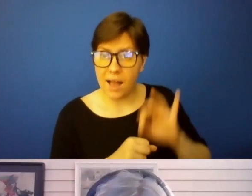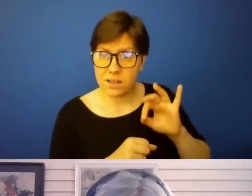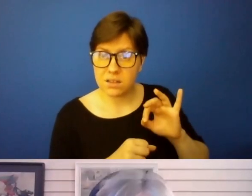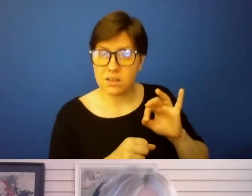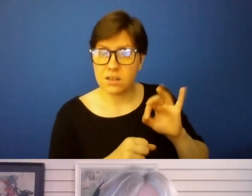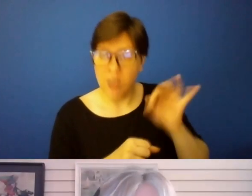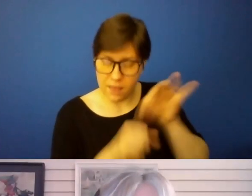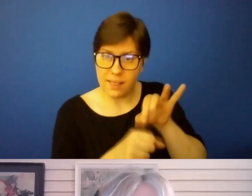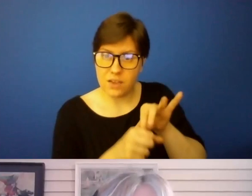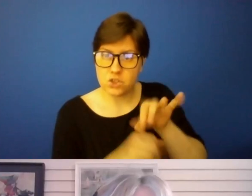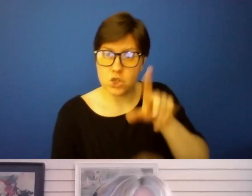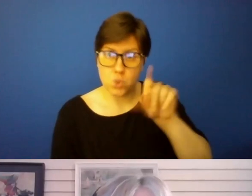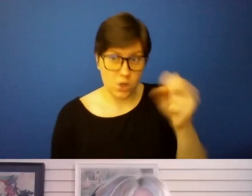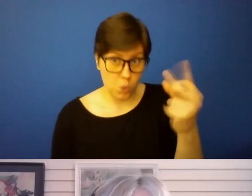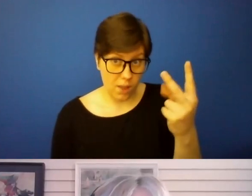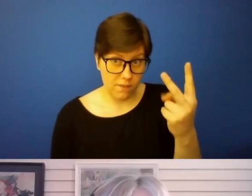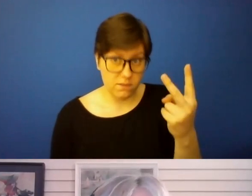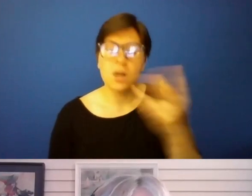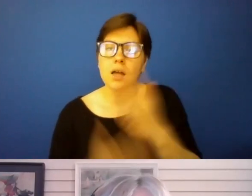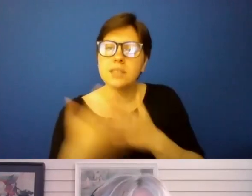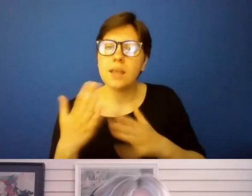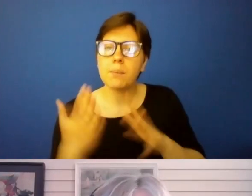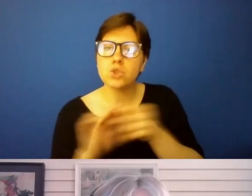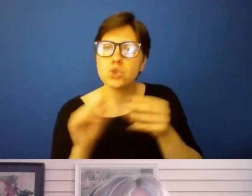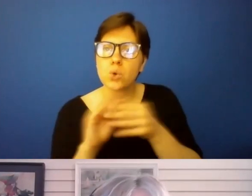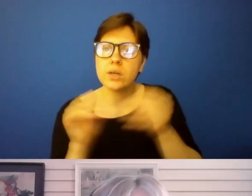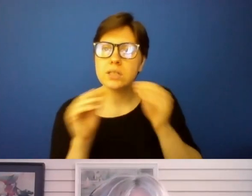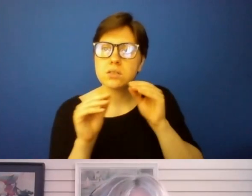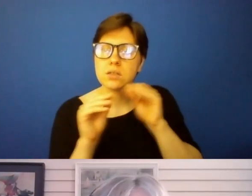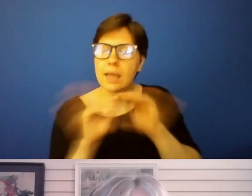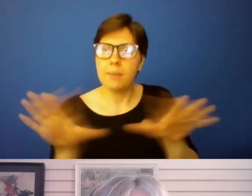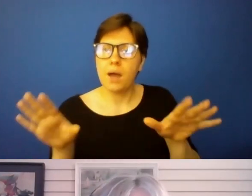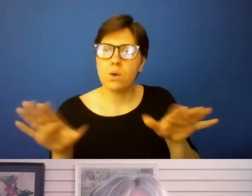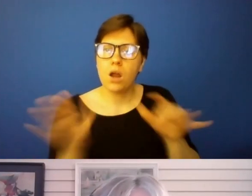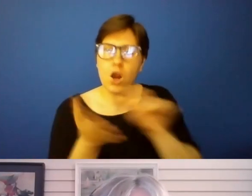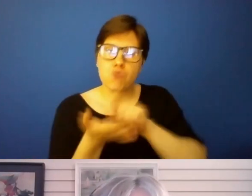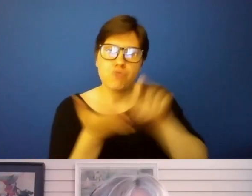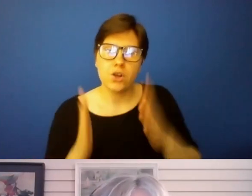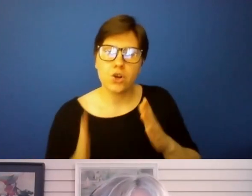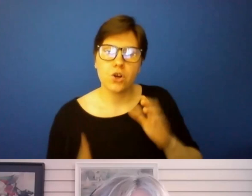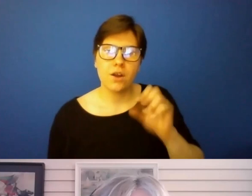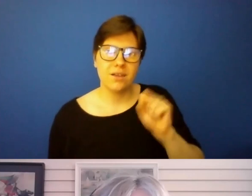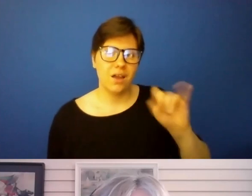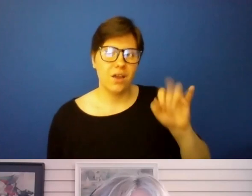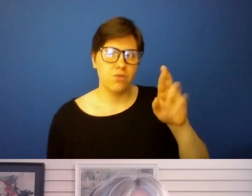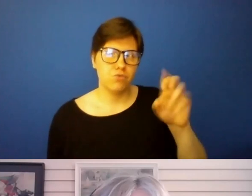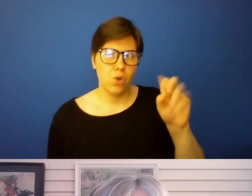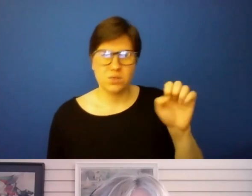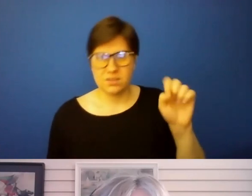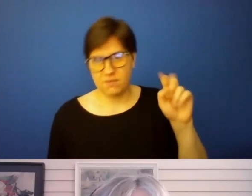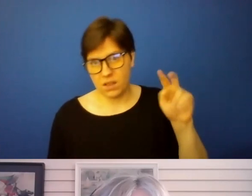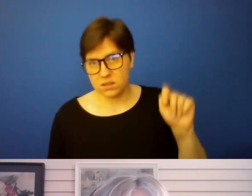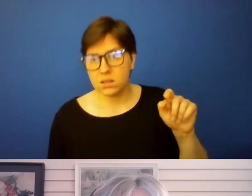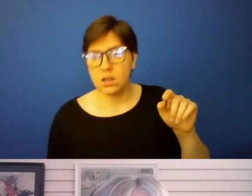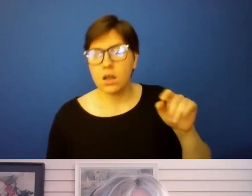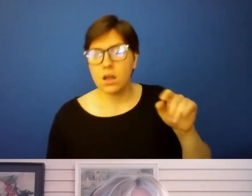election in 2012, there were stories of, a writer named S.I. Rosenbaum who